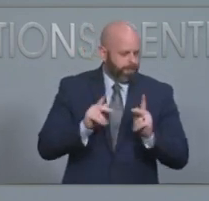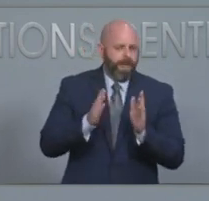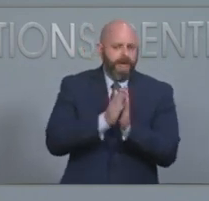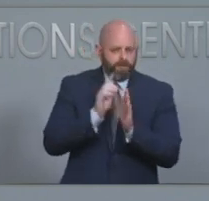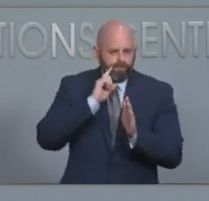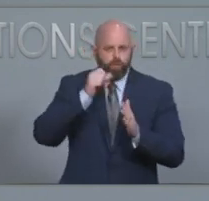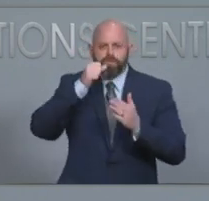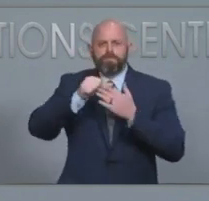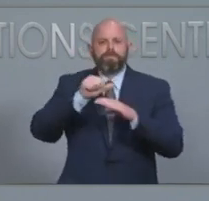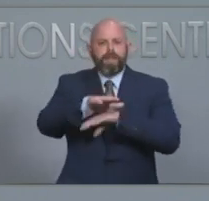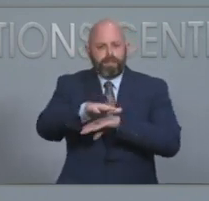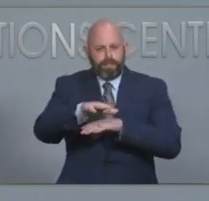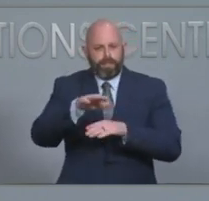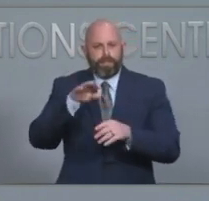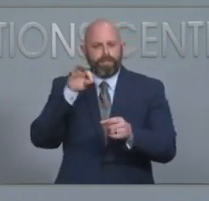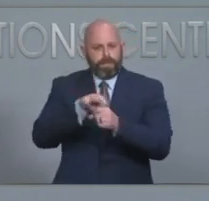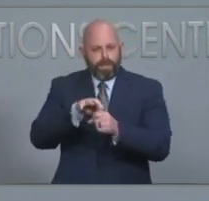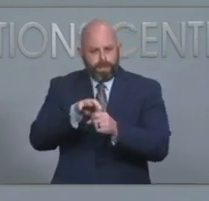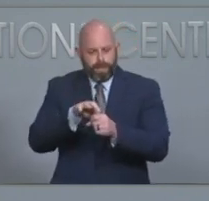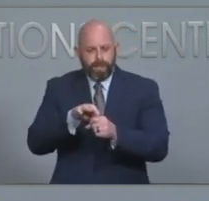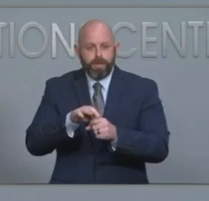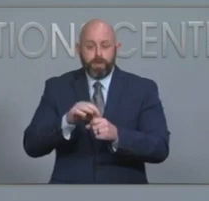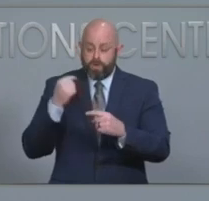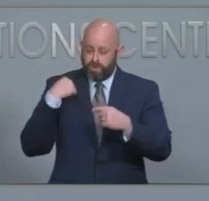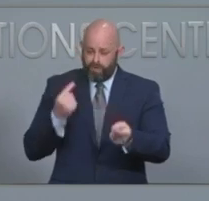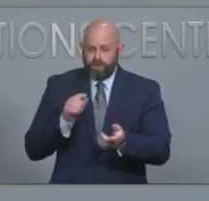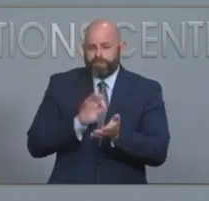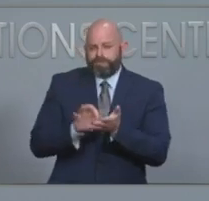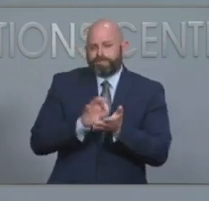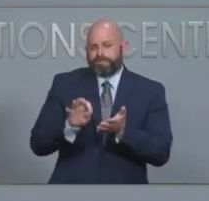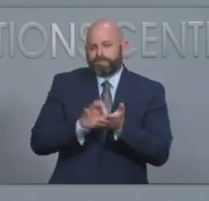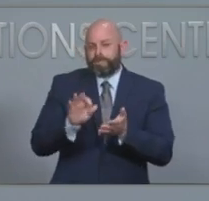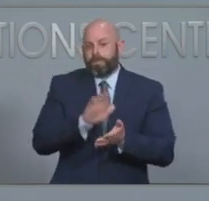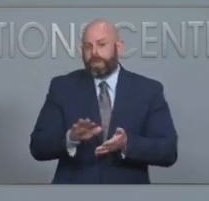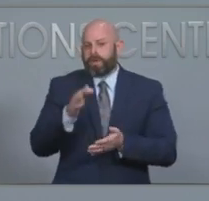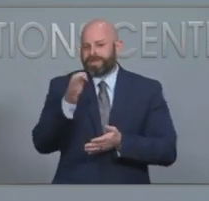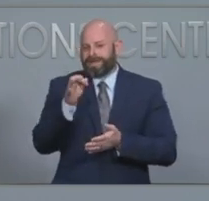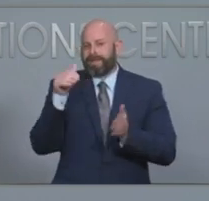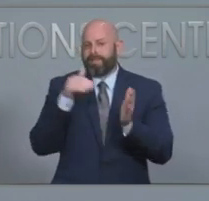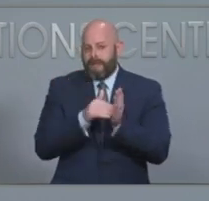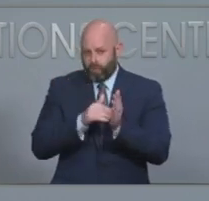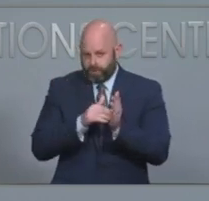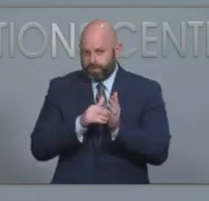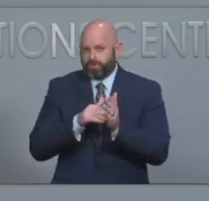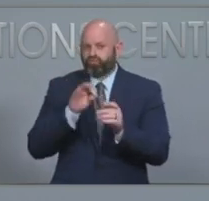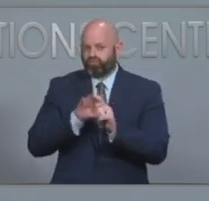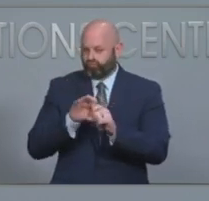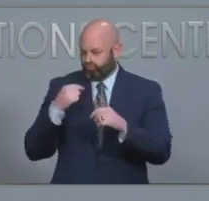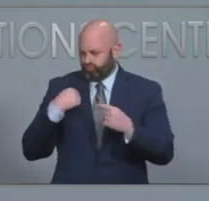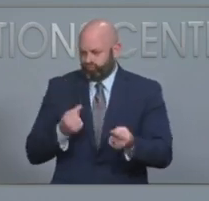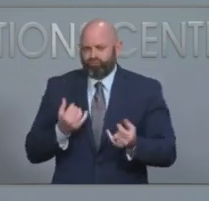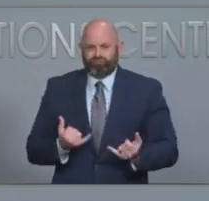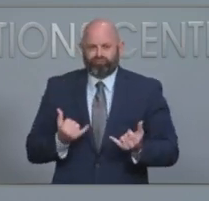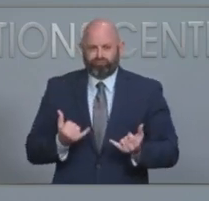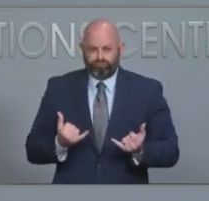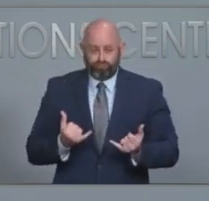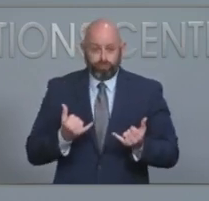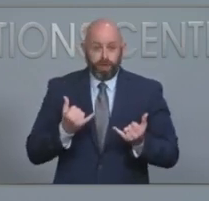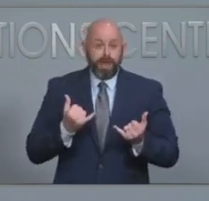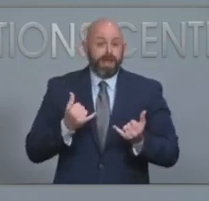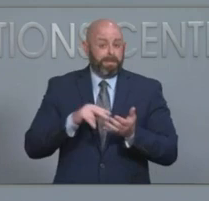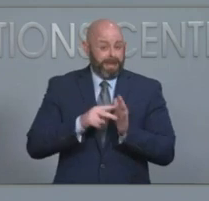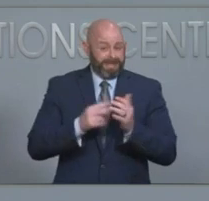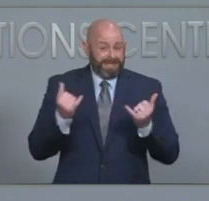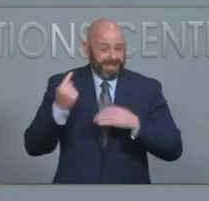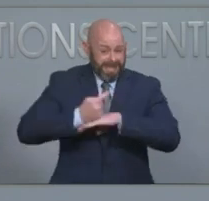been able to count about 19,000 ballots up until now. That does not